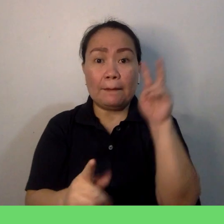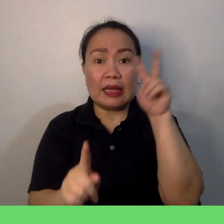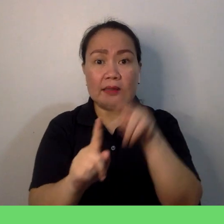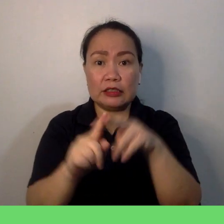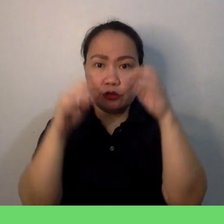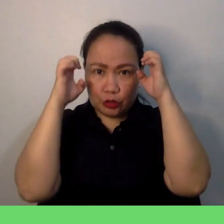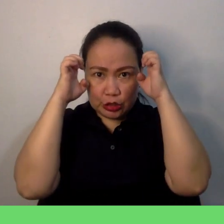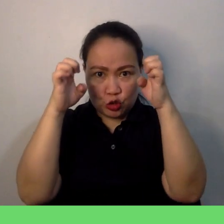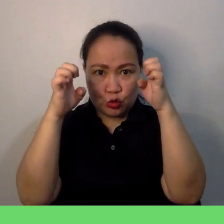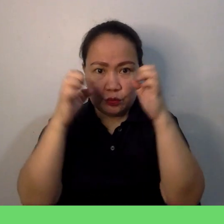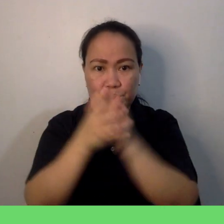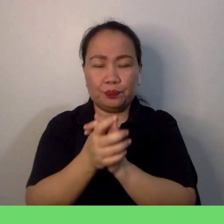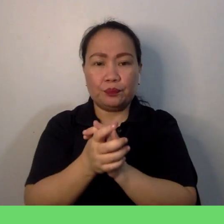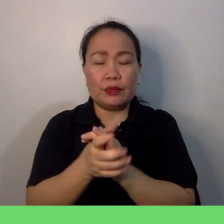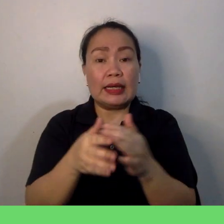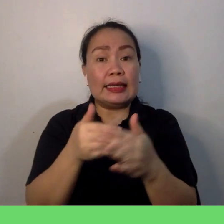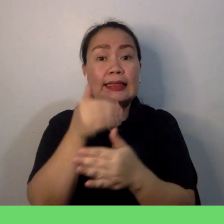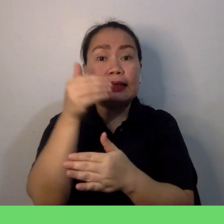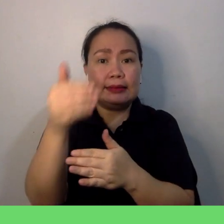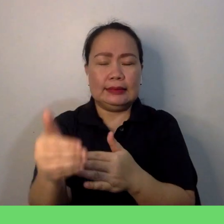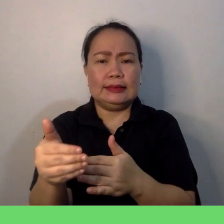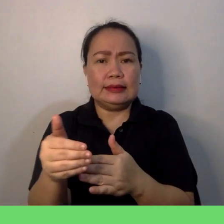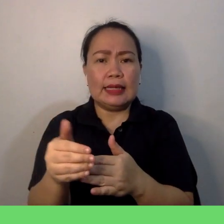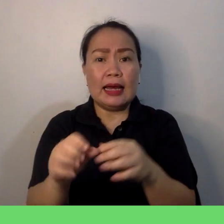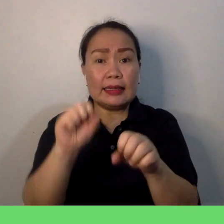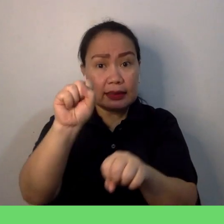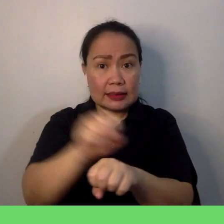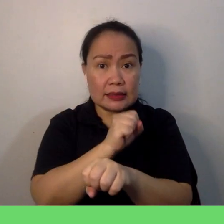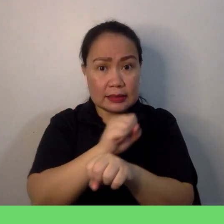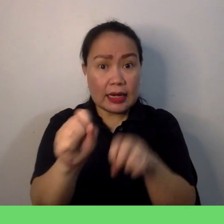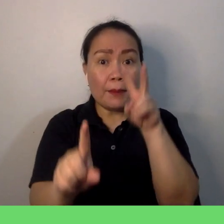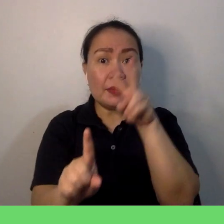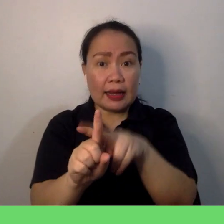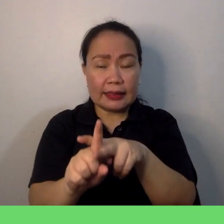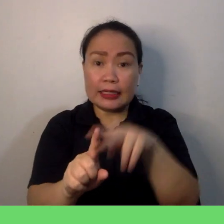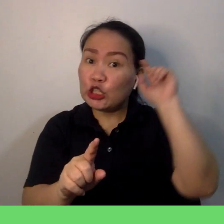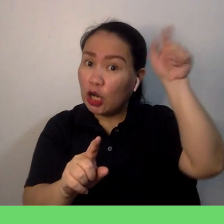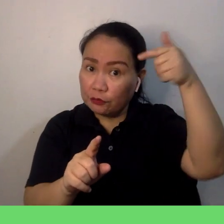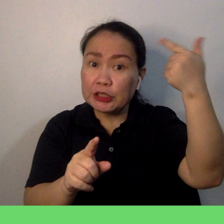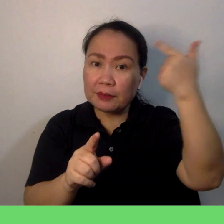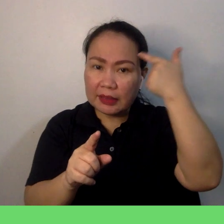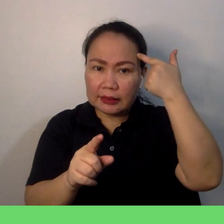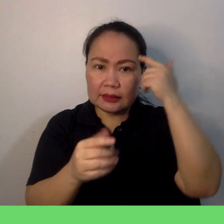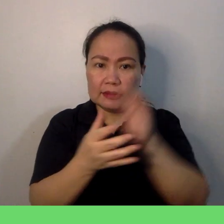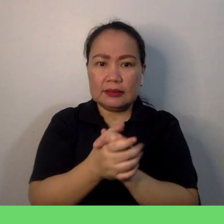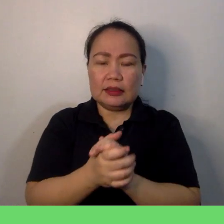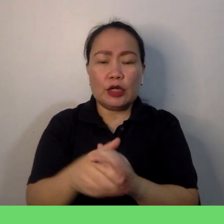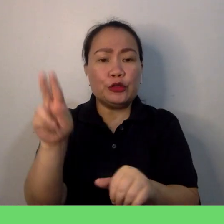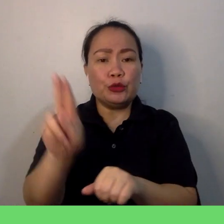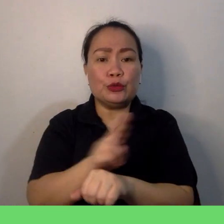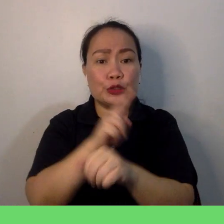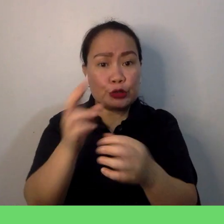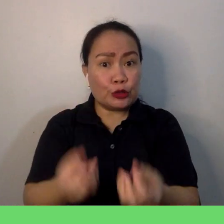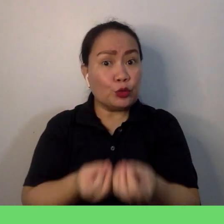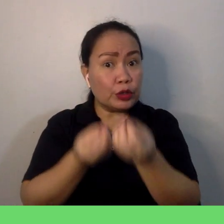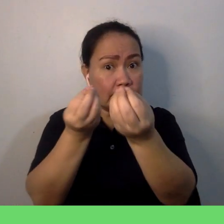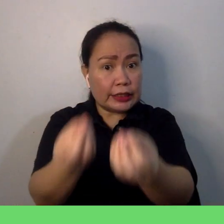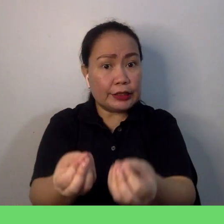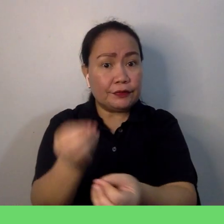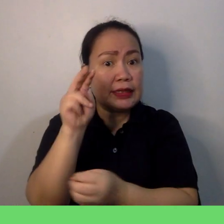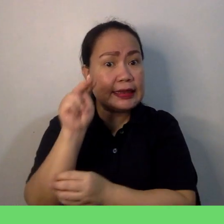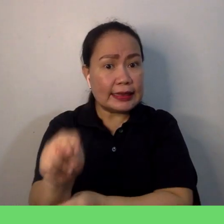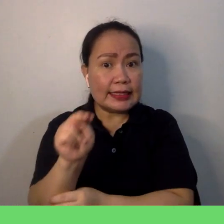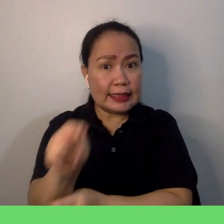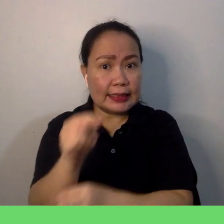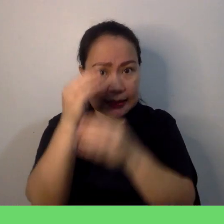education. Also, we are applying statistics in government. So, the statistics is used to provide the necessary